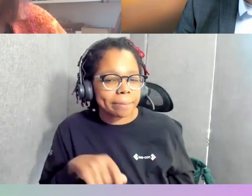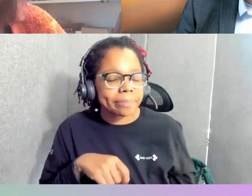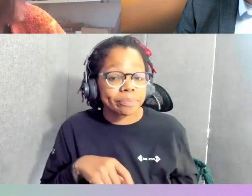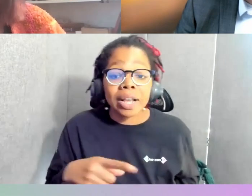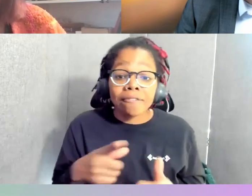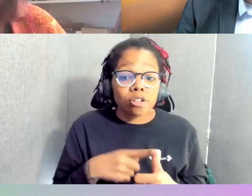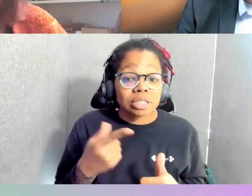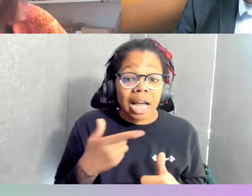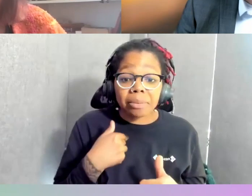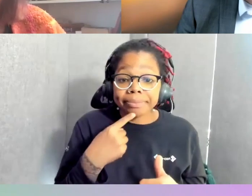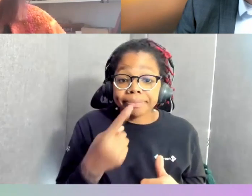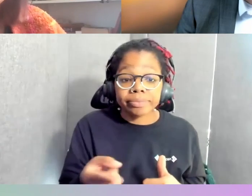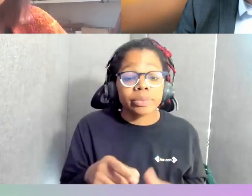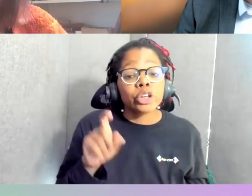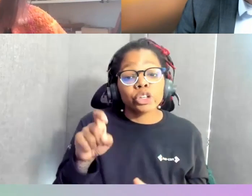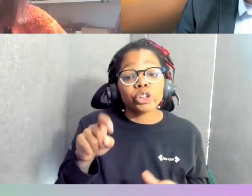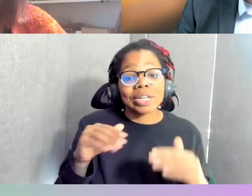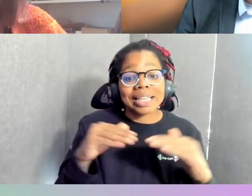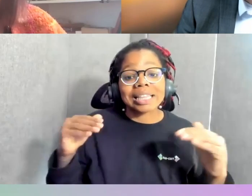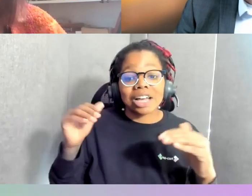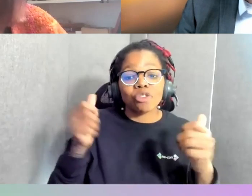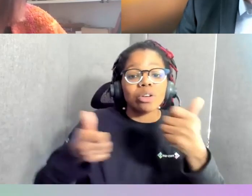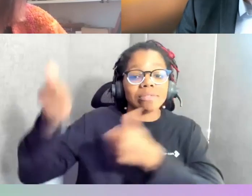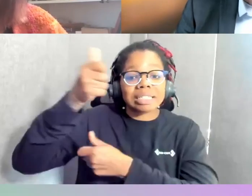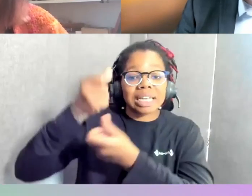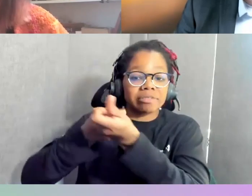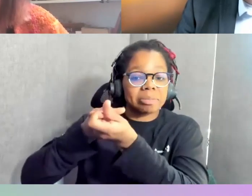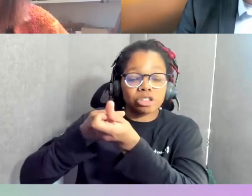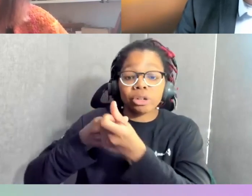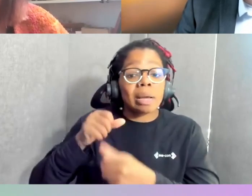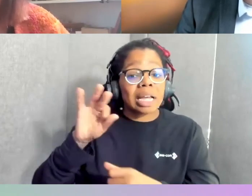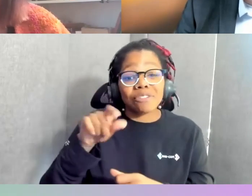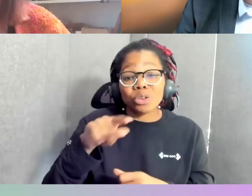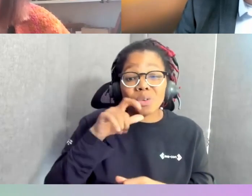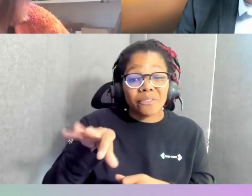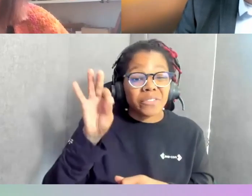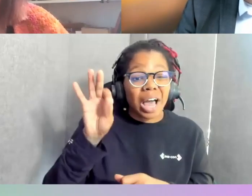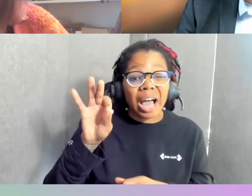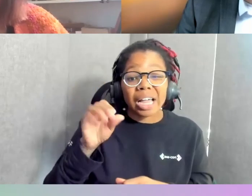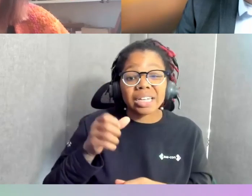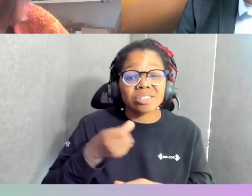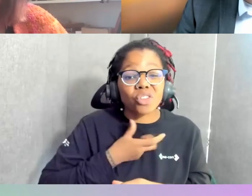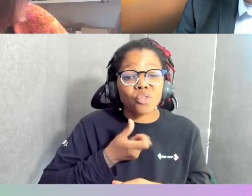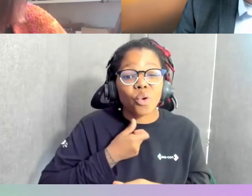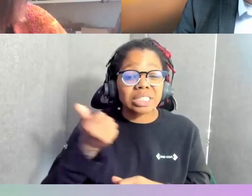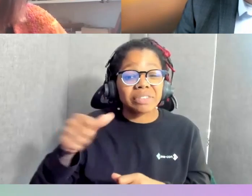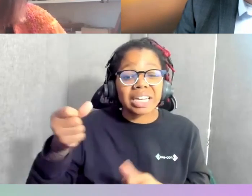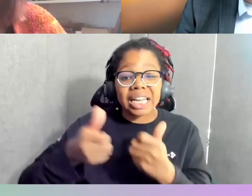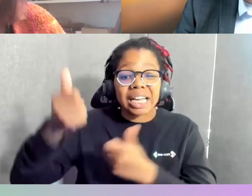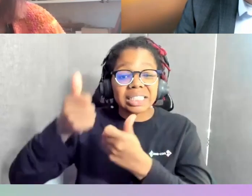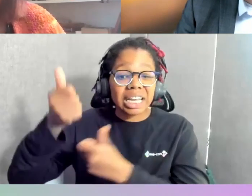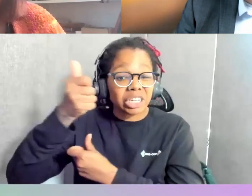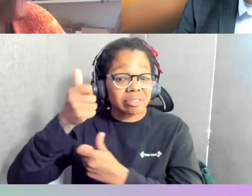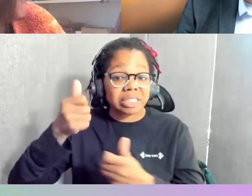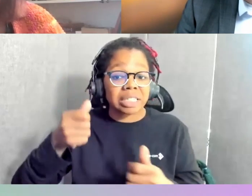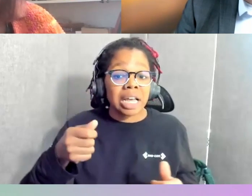first thing I would say is you need that level of executive sponsorship. So if you're not finding the voice of executives really